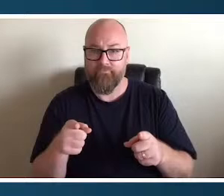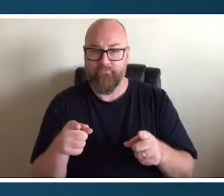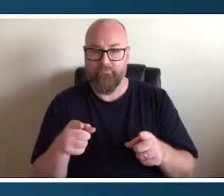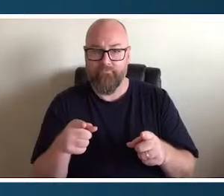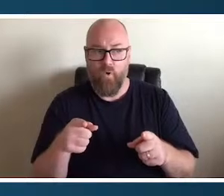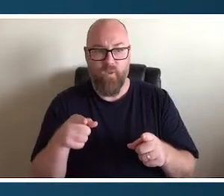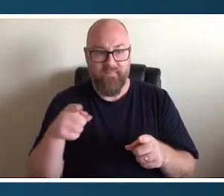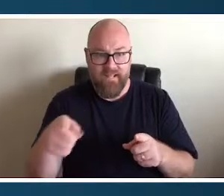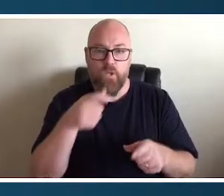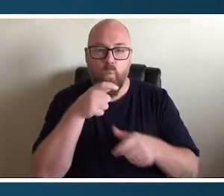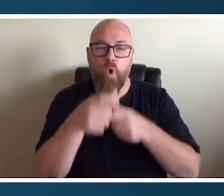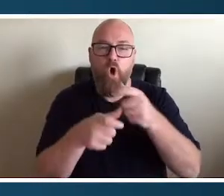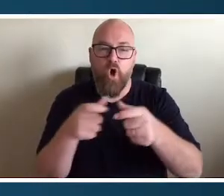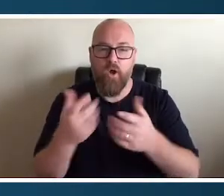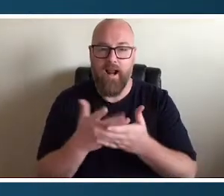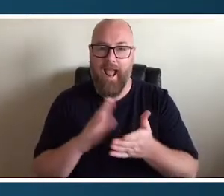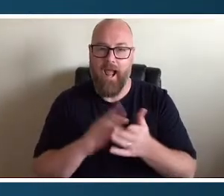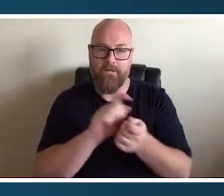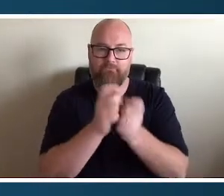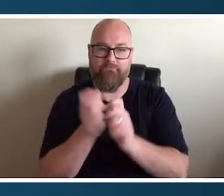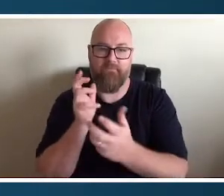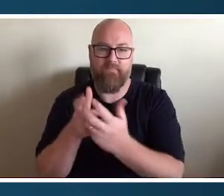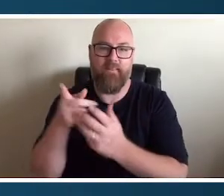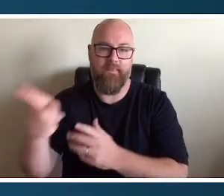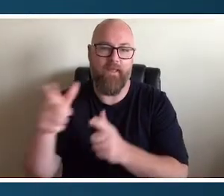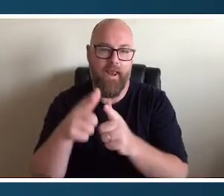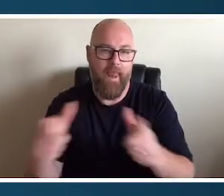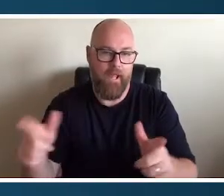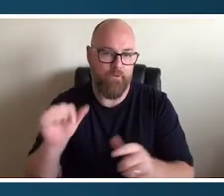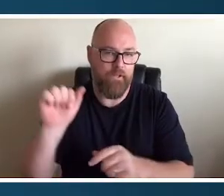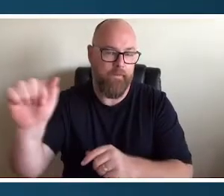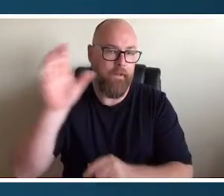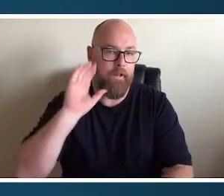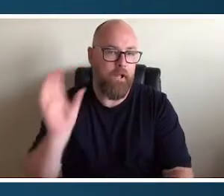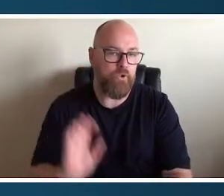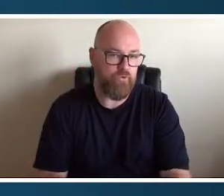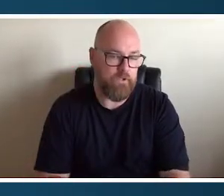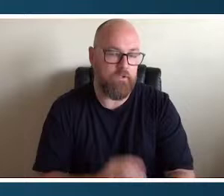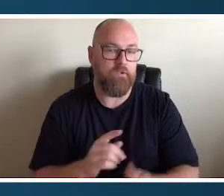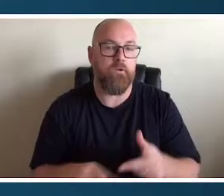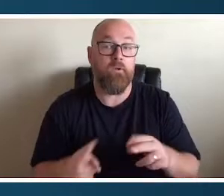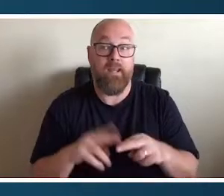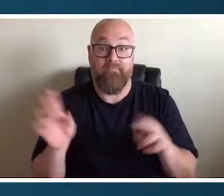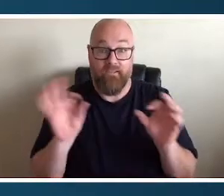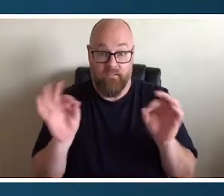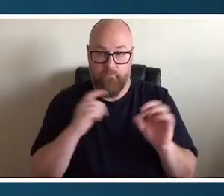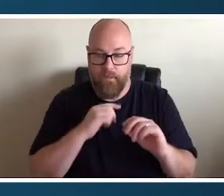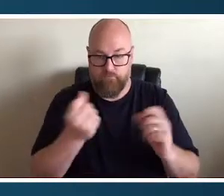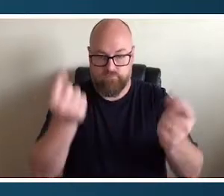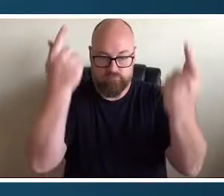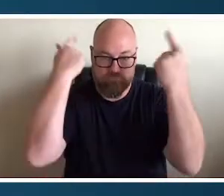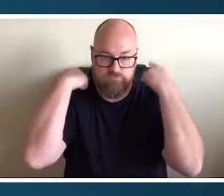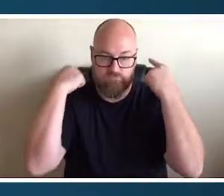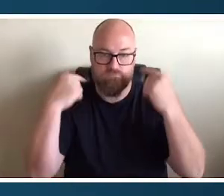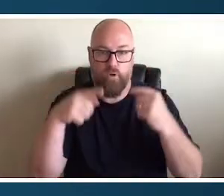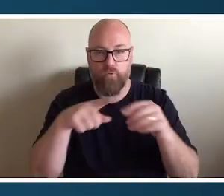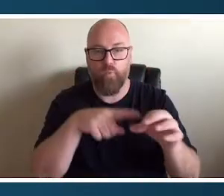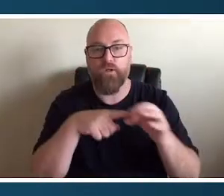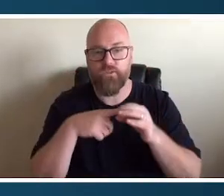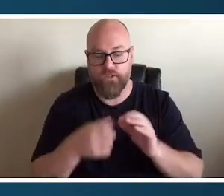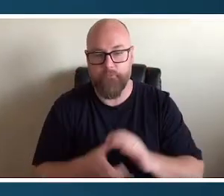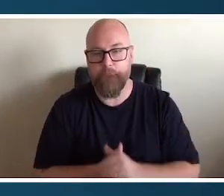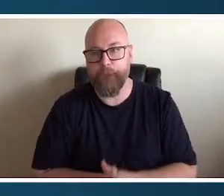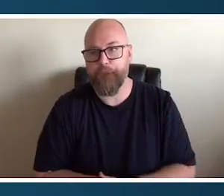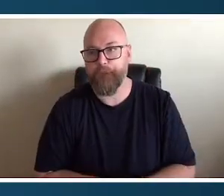happens, how the wording should be changed a bit. Otherwise, people would not understand this sort of question in the local